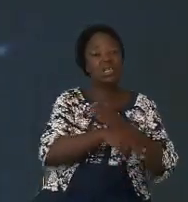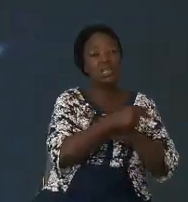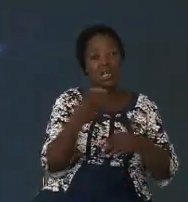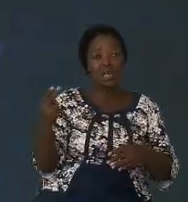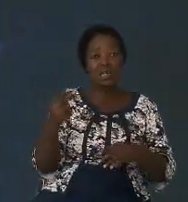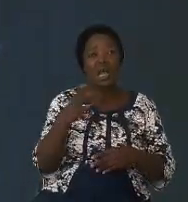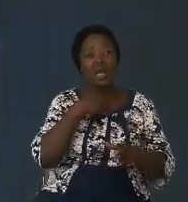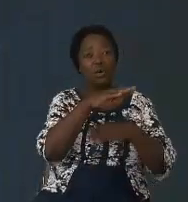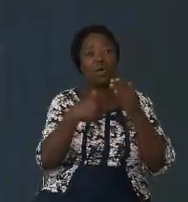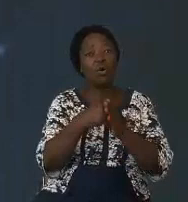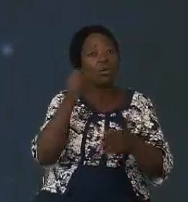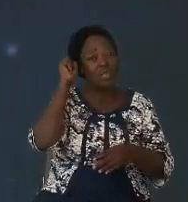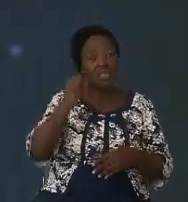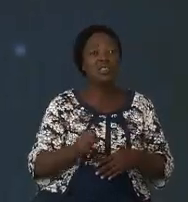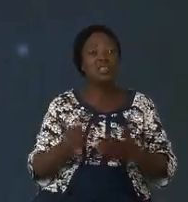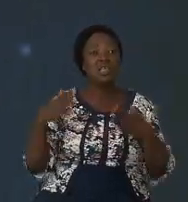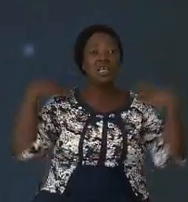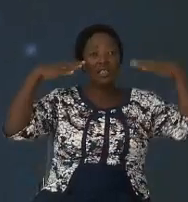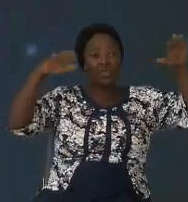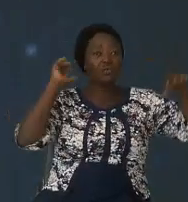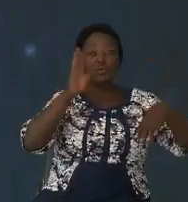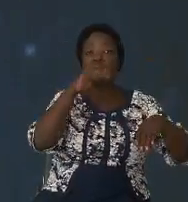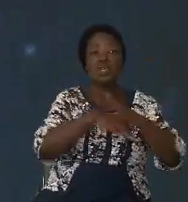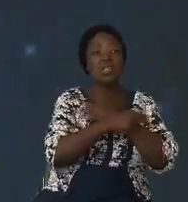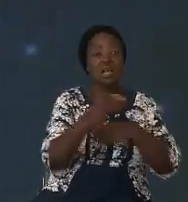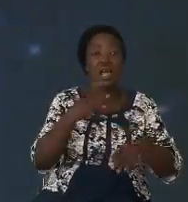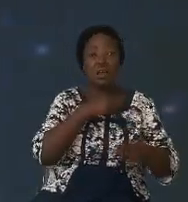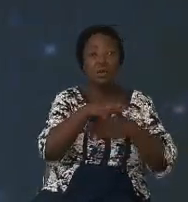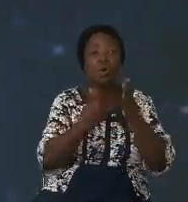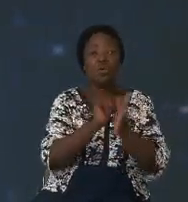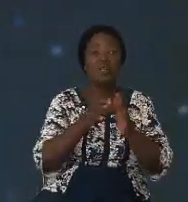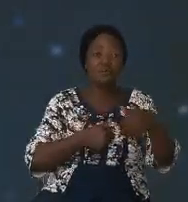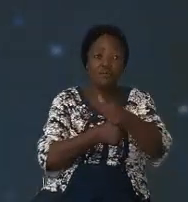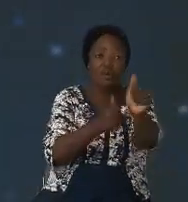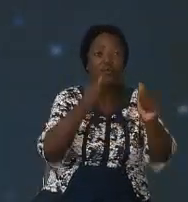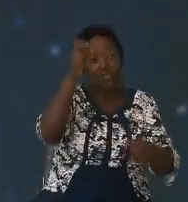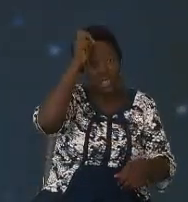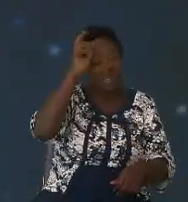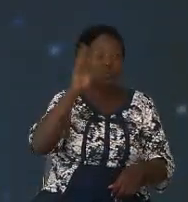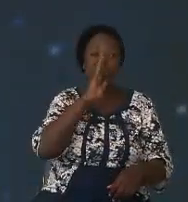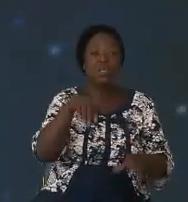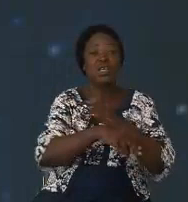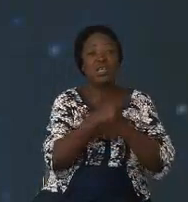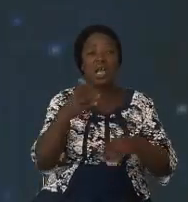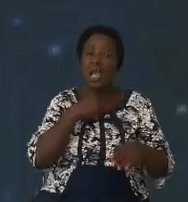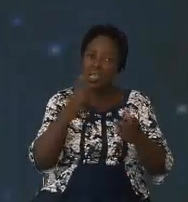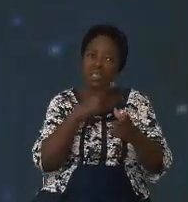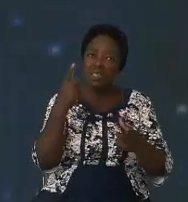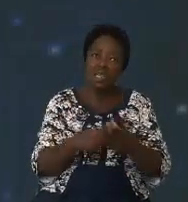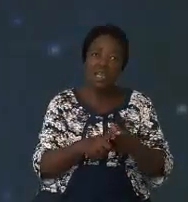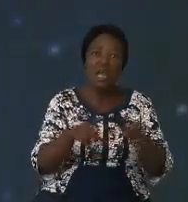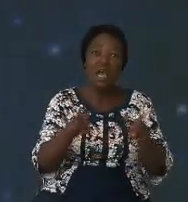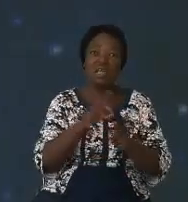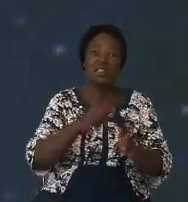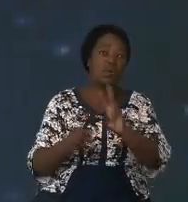in hell, all his angels will be in hell, and all the other people that followed Satan will be in hell.